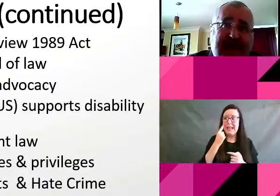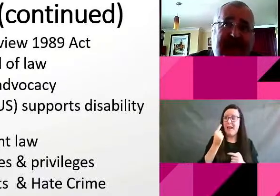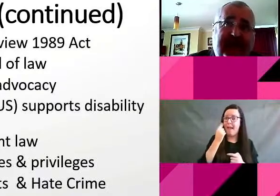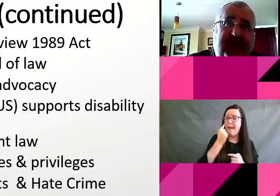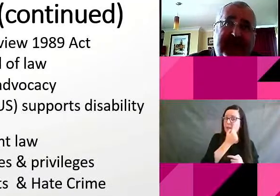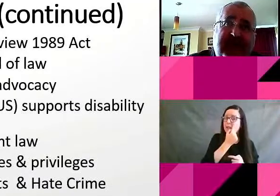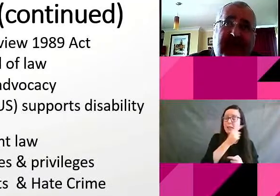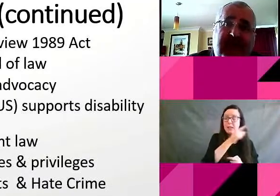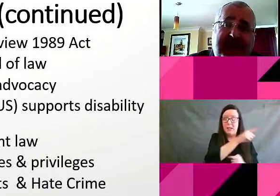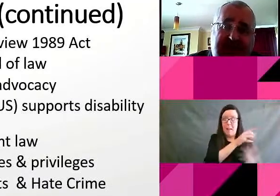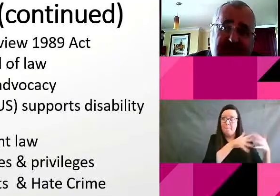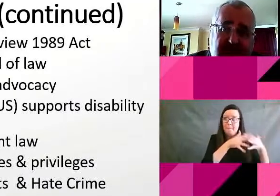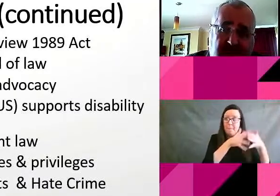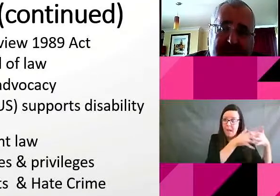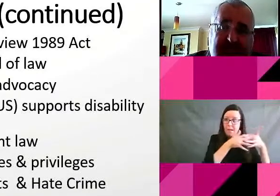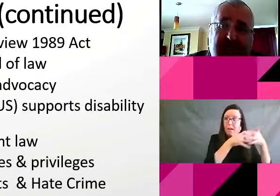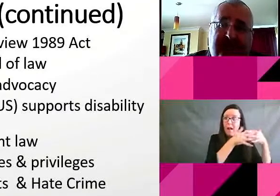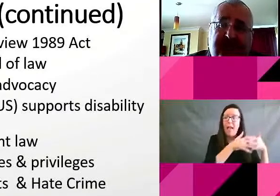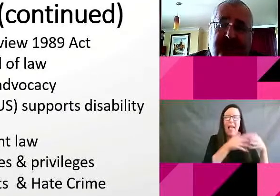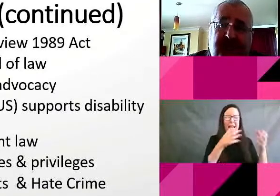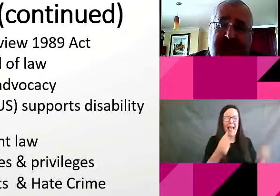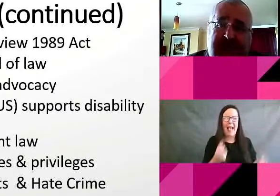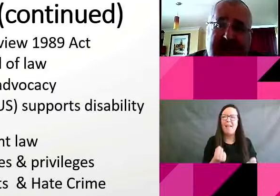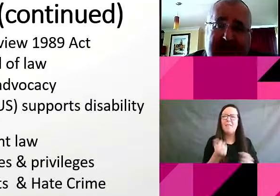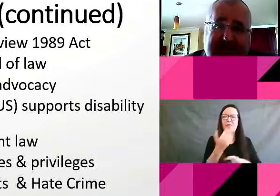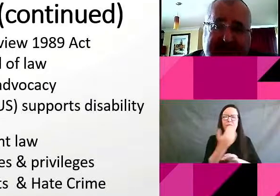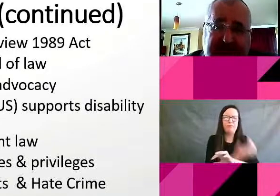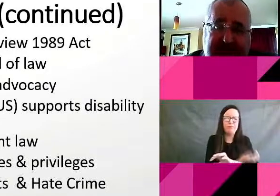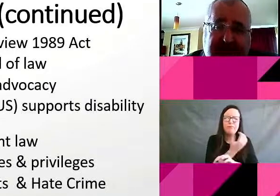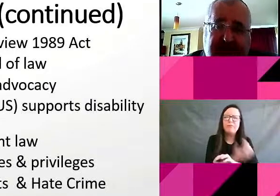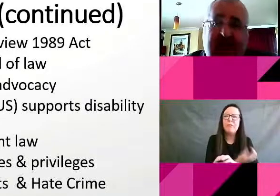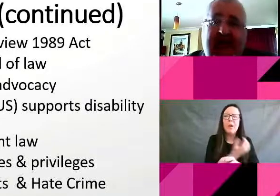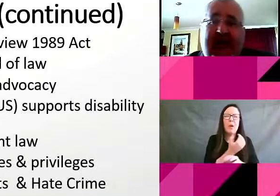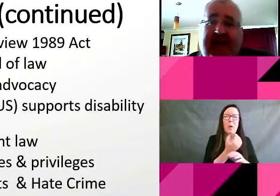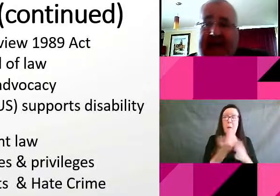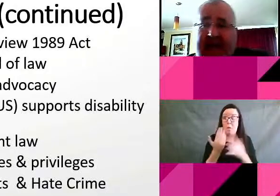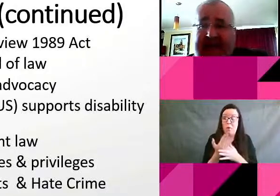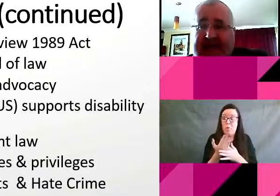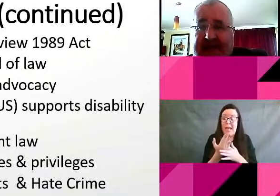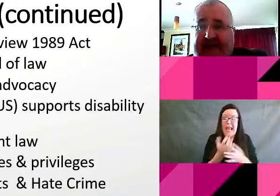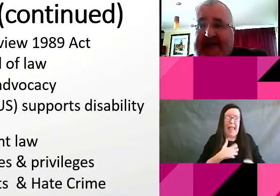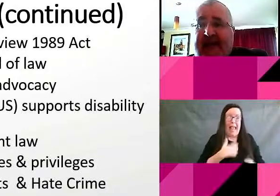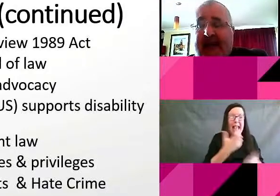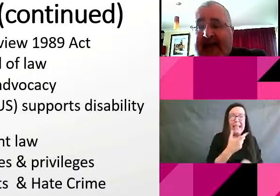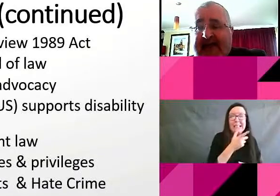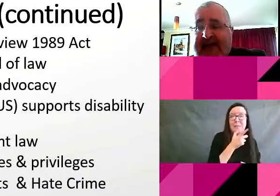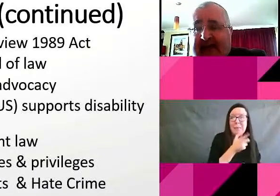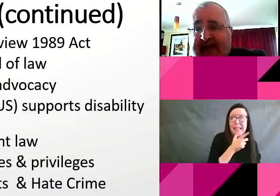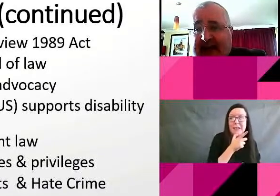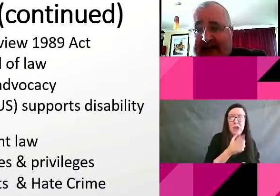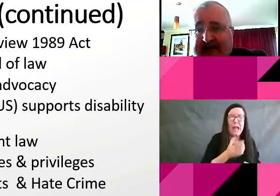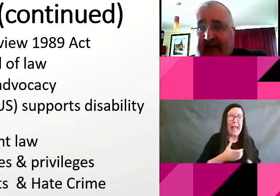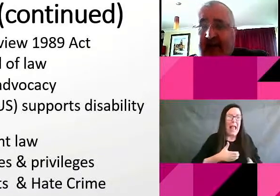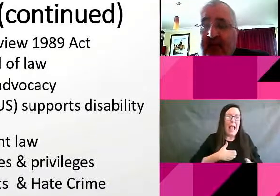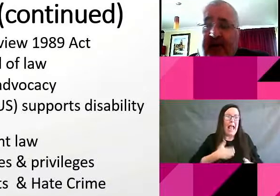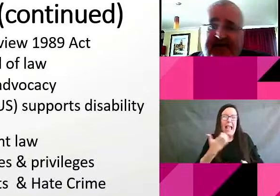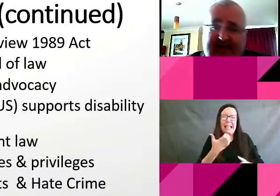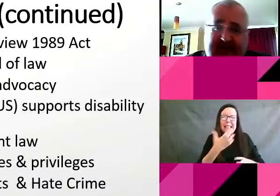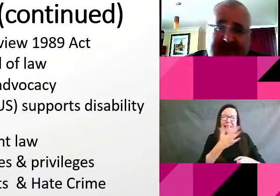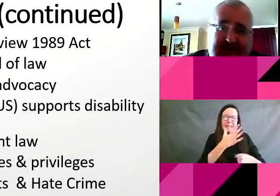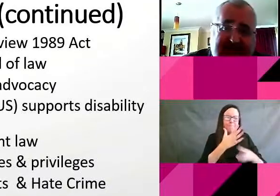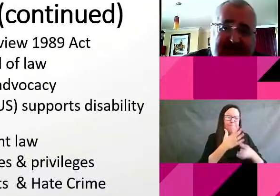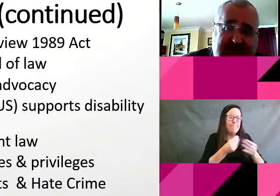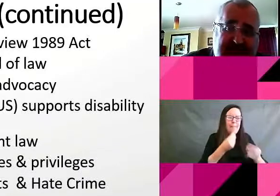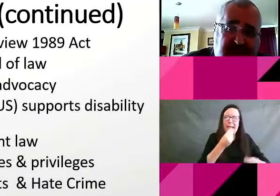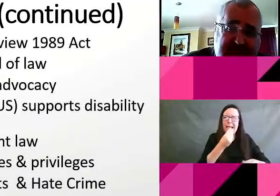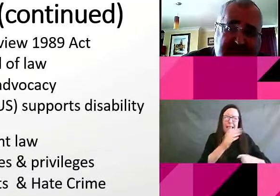States that there is a continuum between hate speech, hate incidents, and hate acts. We have